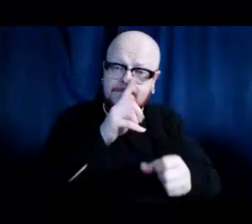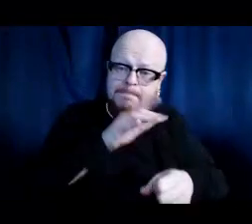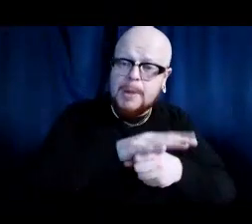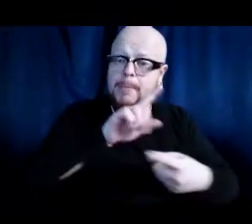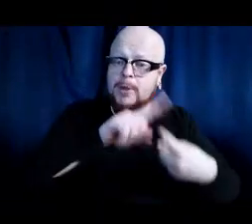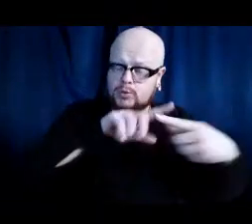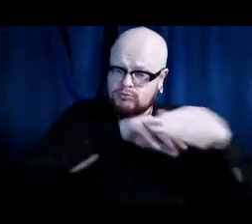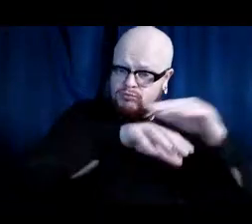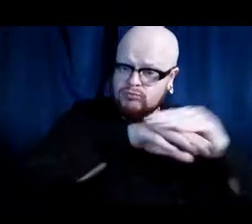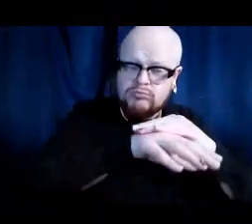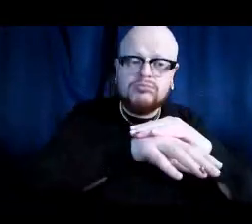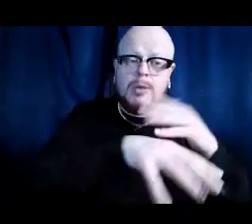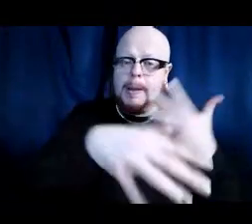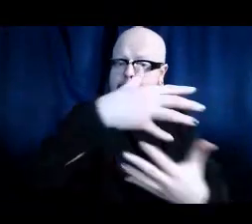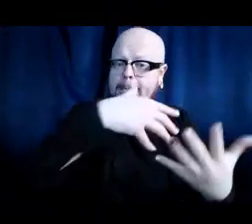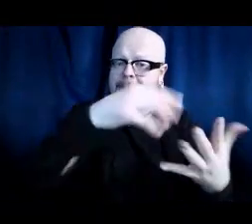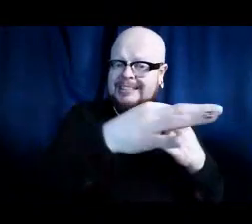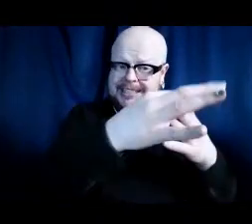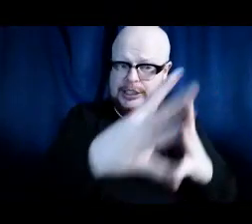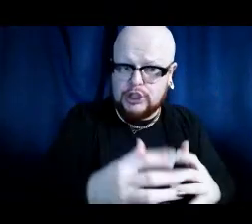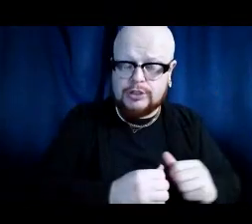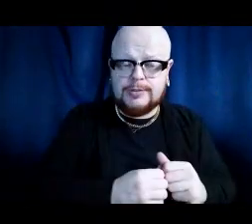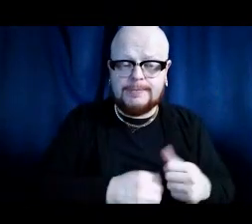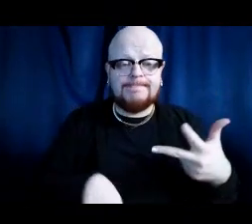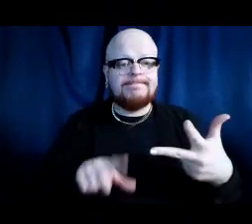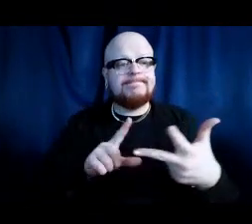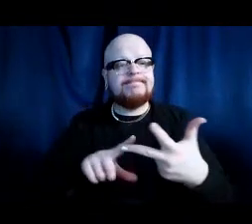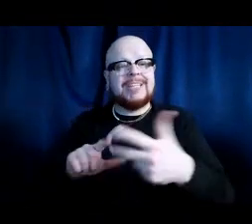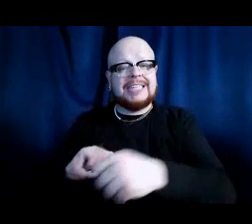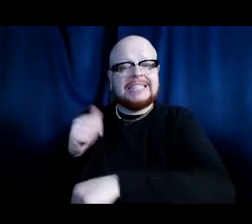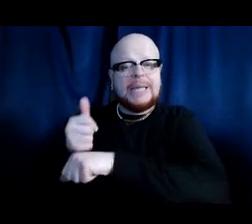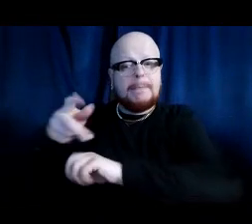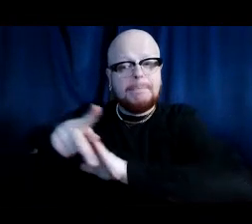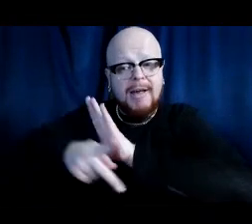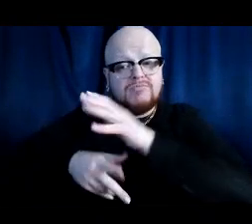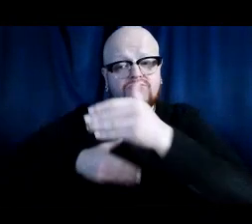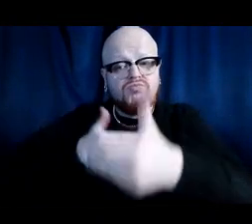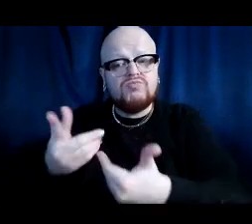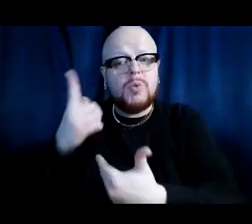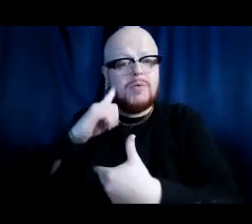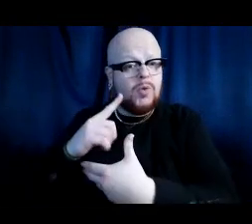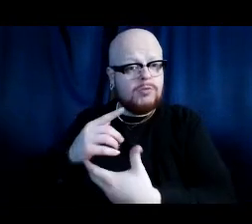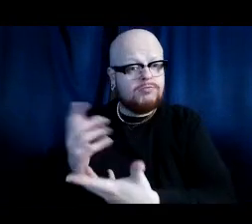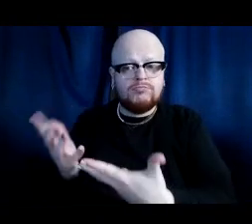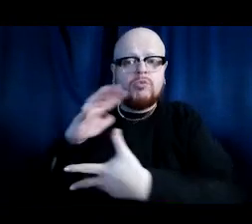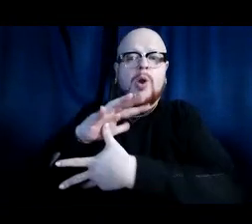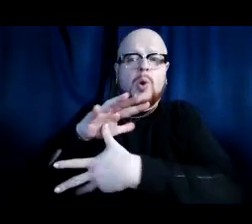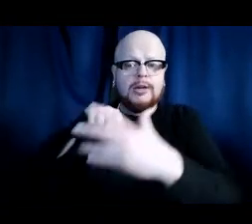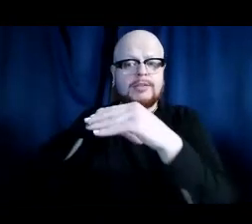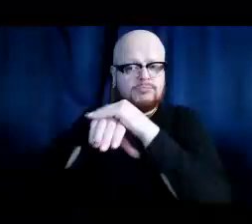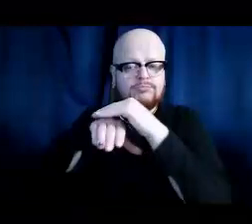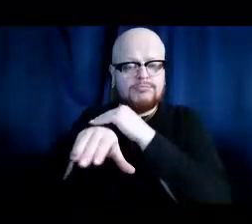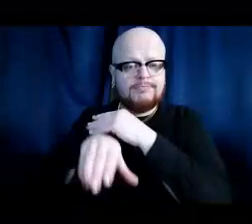policies and procedures to support accessibility, create a budget and identify resources for